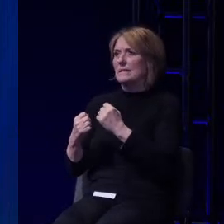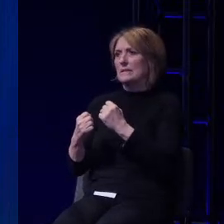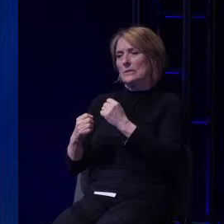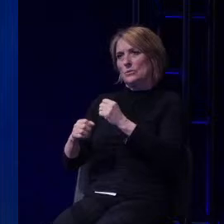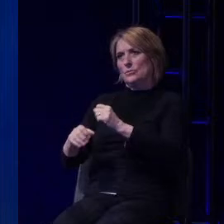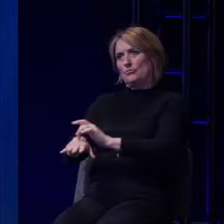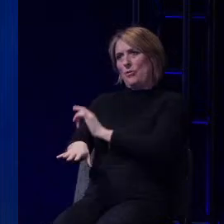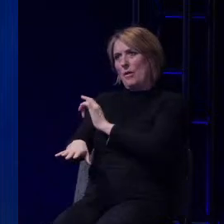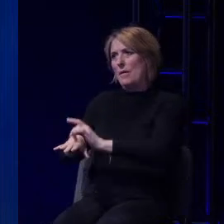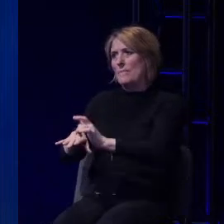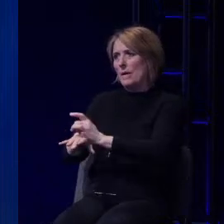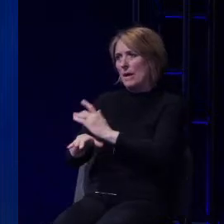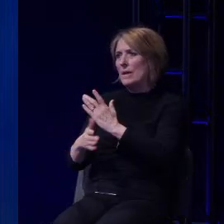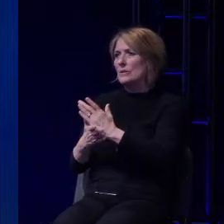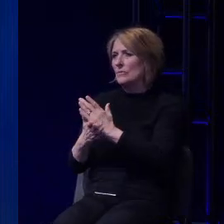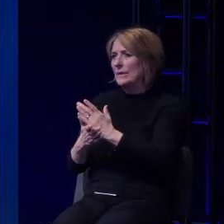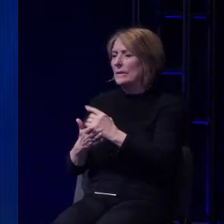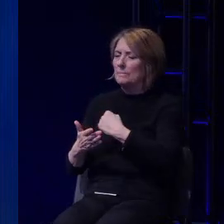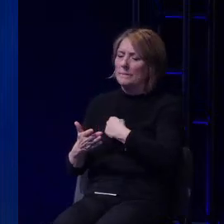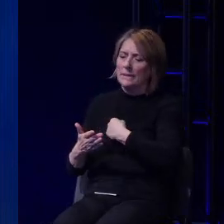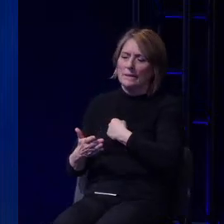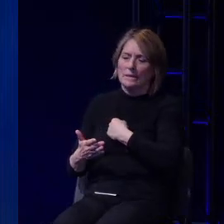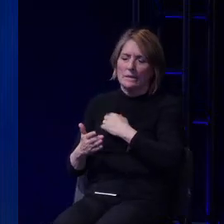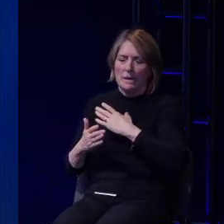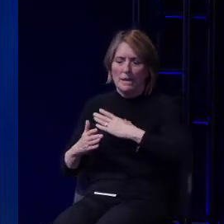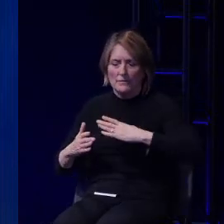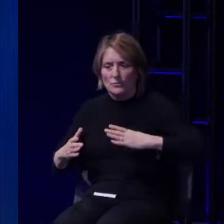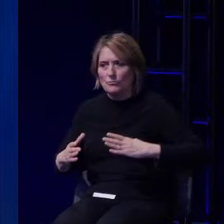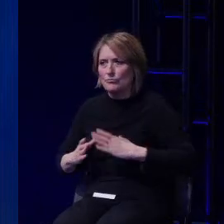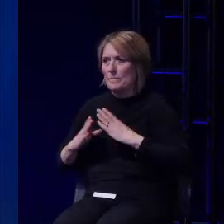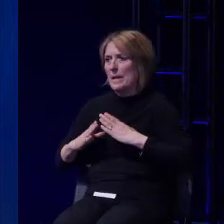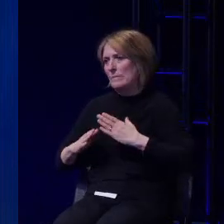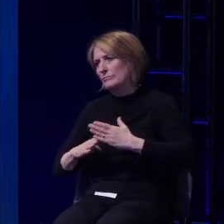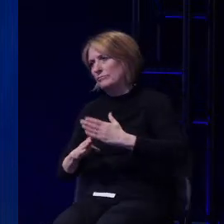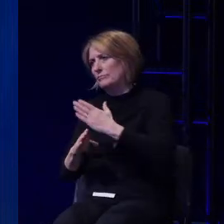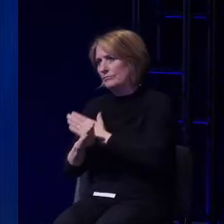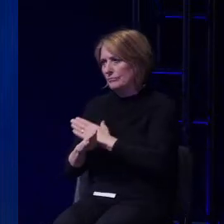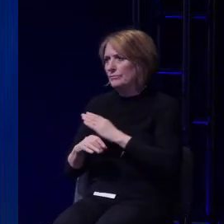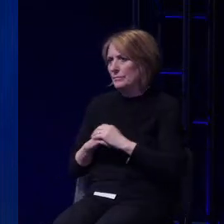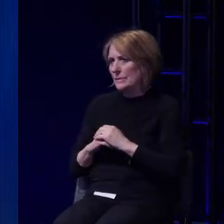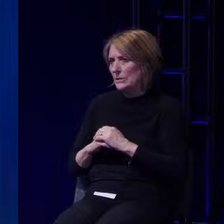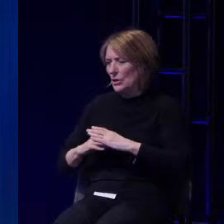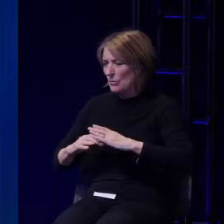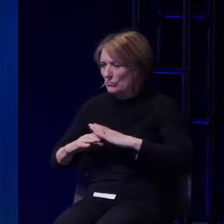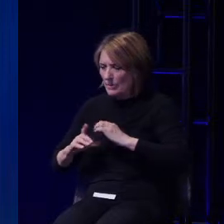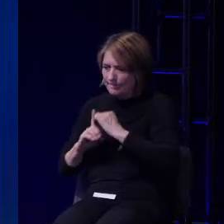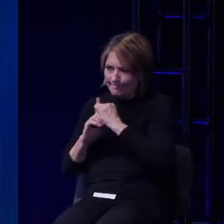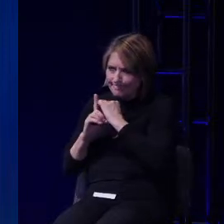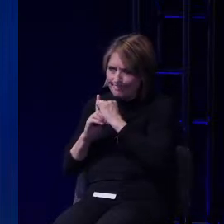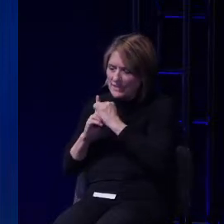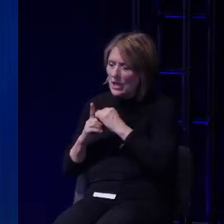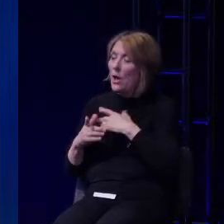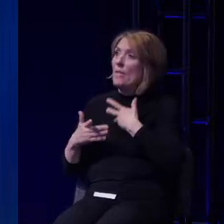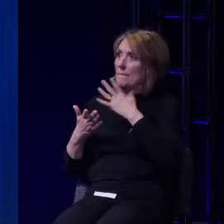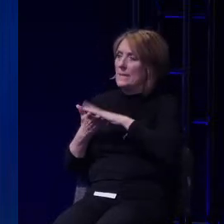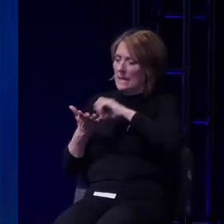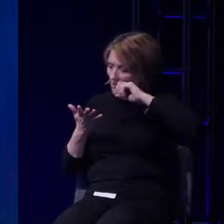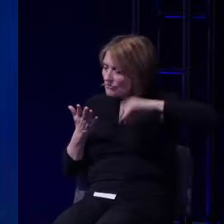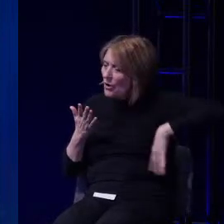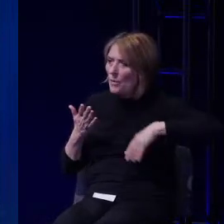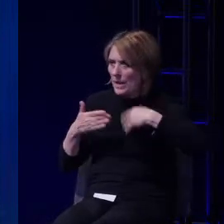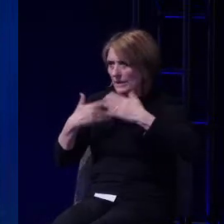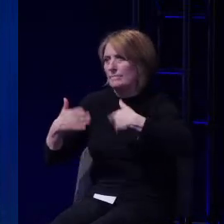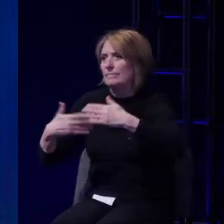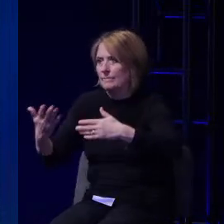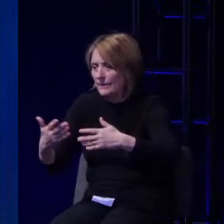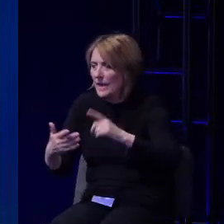really about, and I love to prep. I love to be really prepped. But I love to be really prepped so I can throw it away. And then I think I